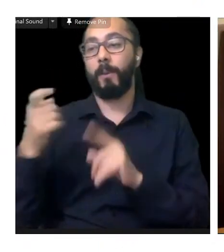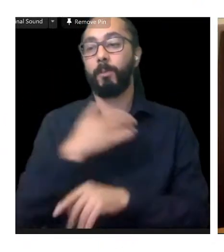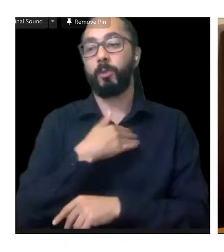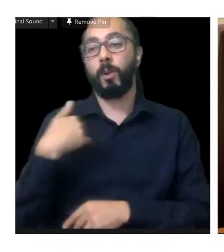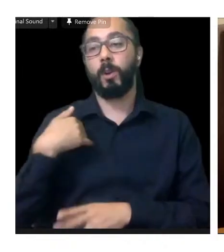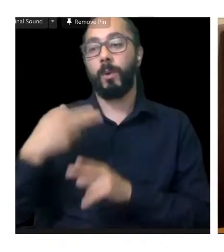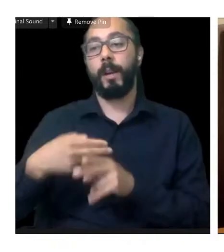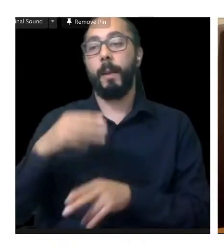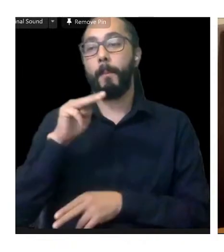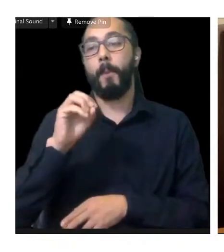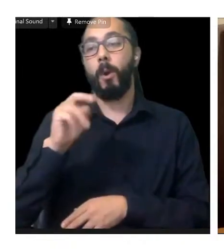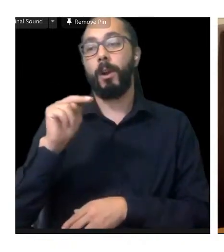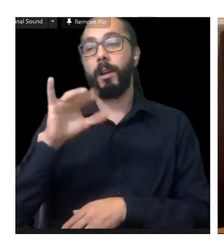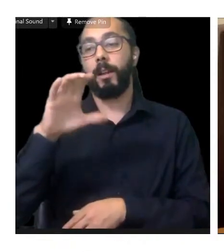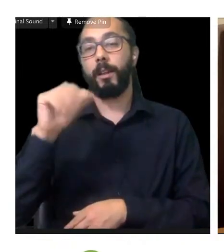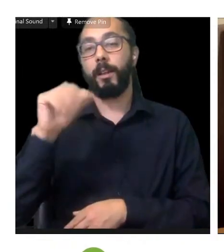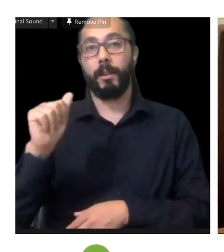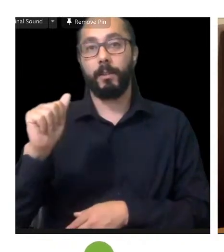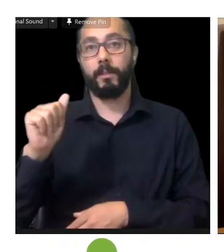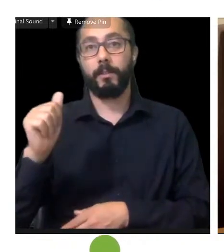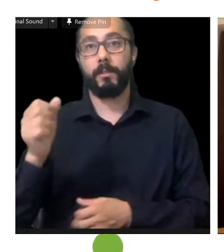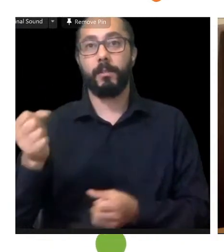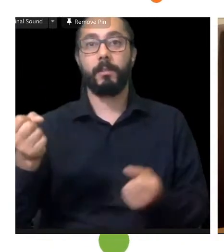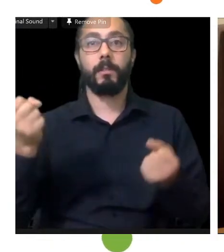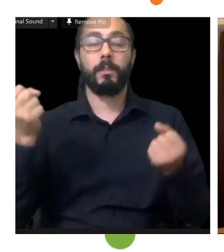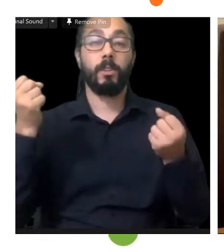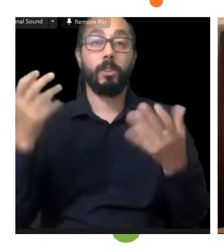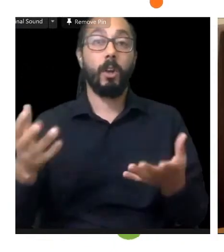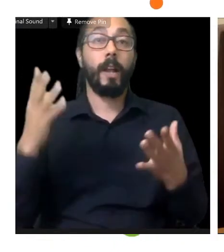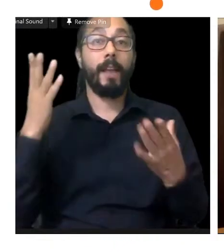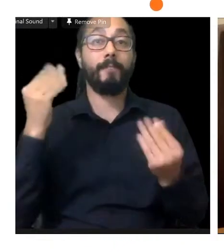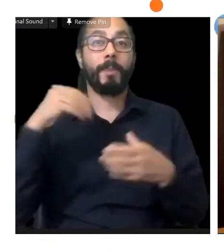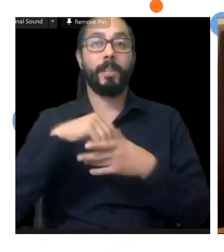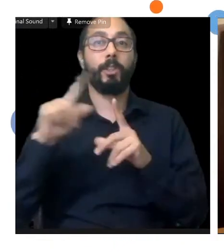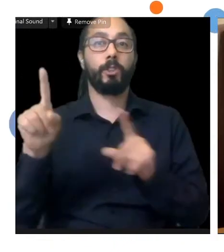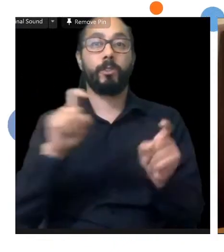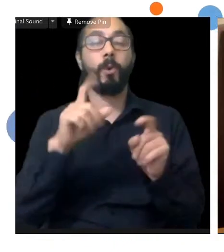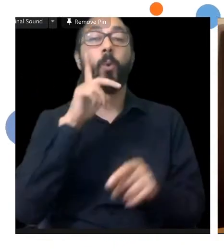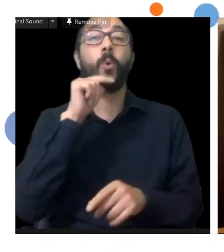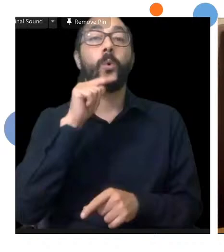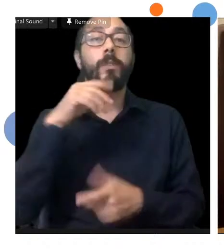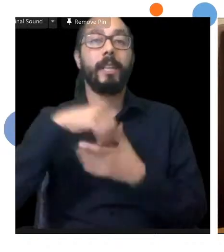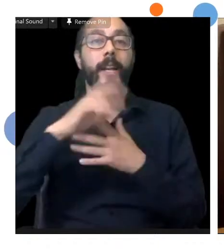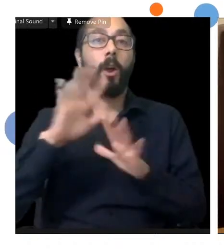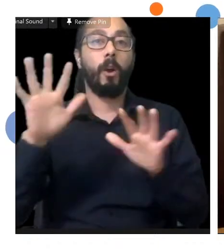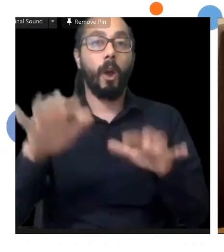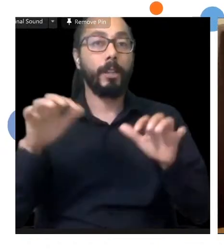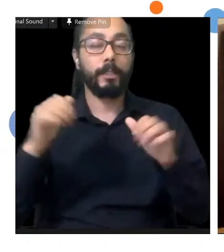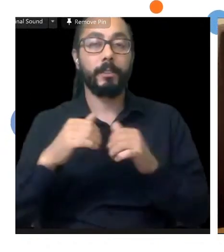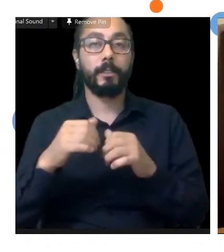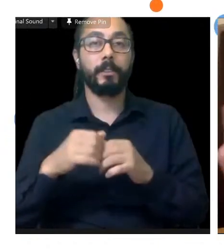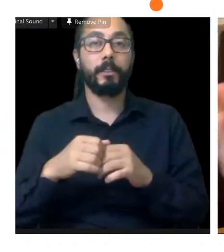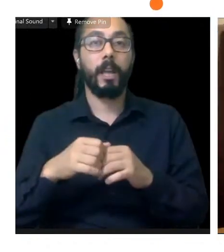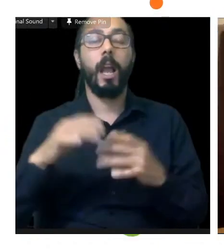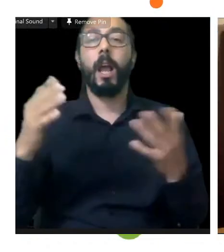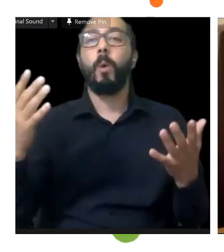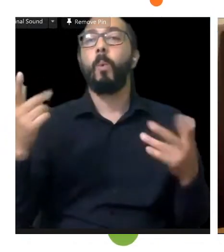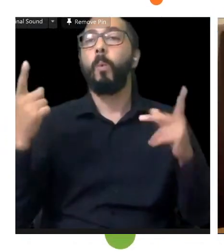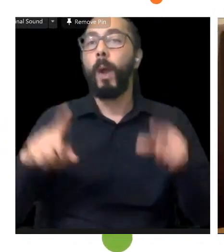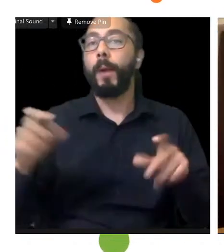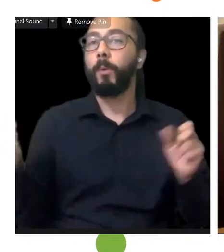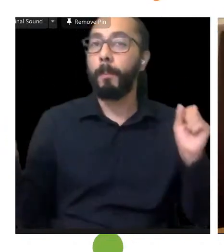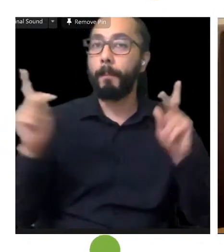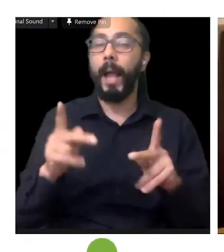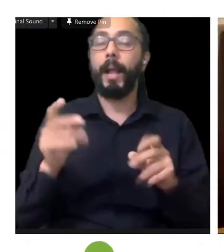this survey about who in our audiences might be coming back, when they might be coming back, and what would make them comfortable. And I know you